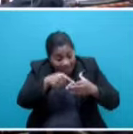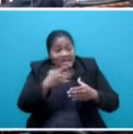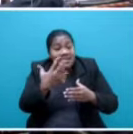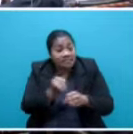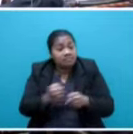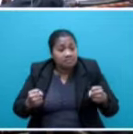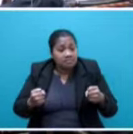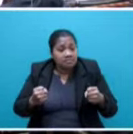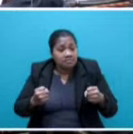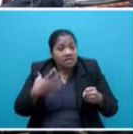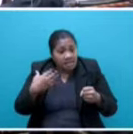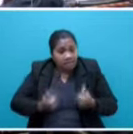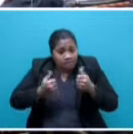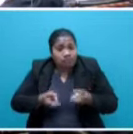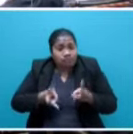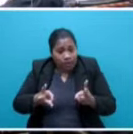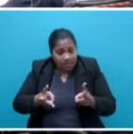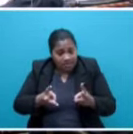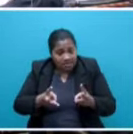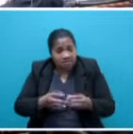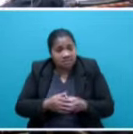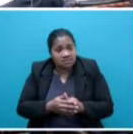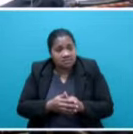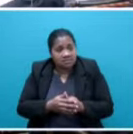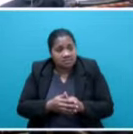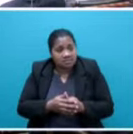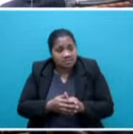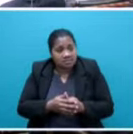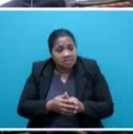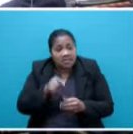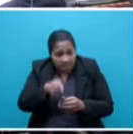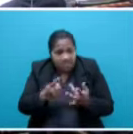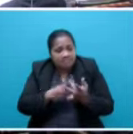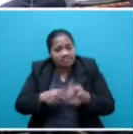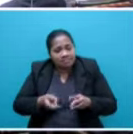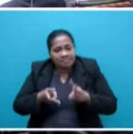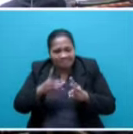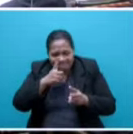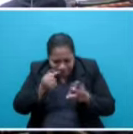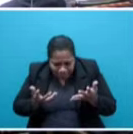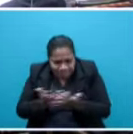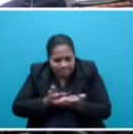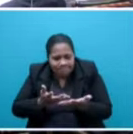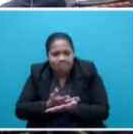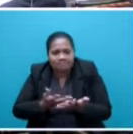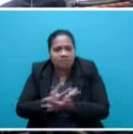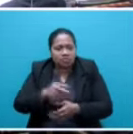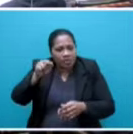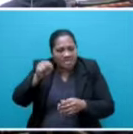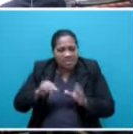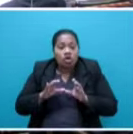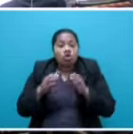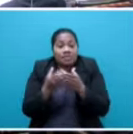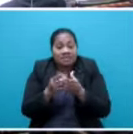powerful mechanisms. And Mr. Speaker, sir, Mr. Speaker, sir, so we need the committees to do